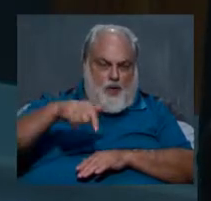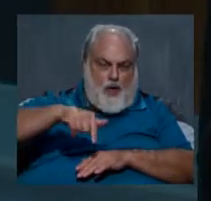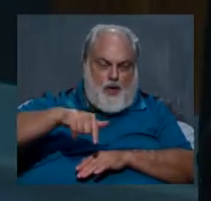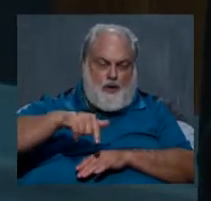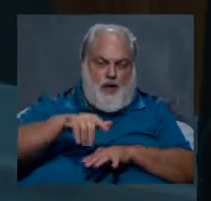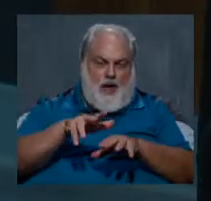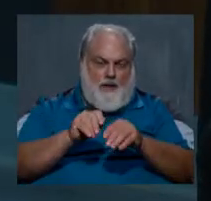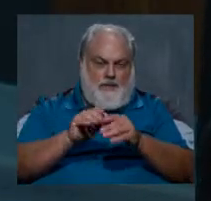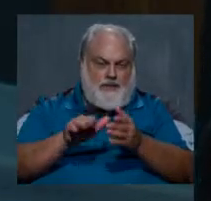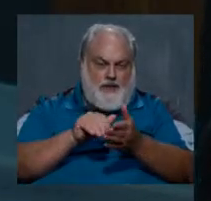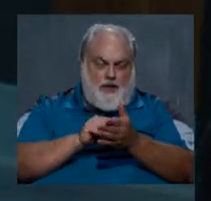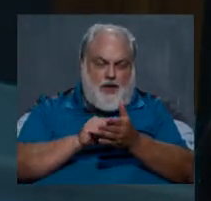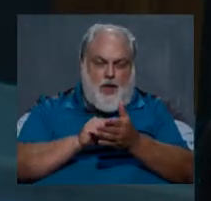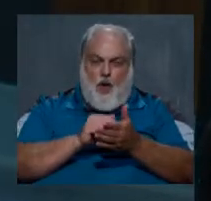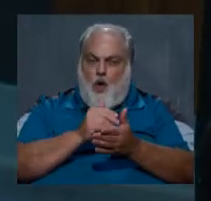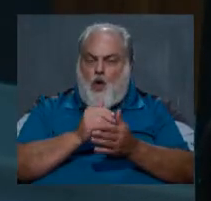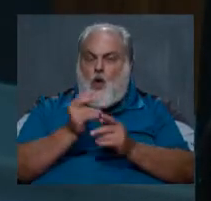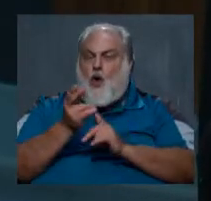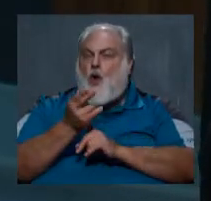hotel, restaurant,